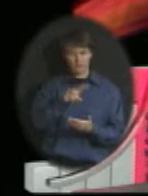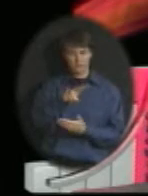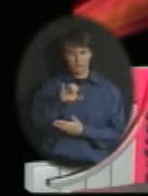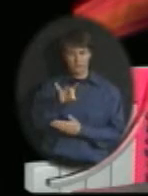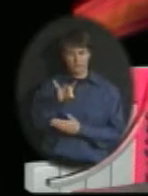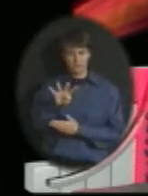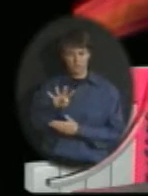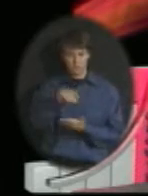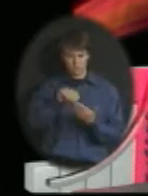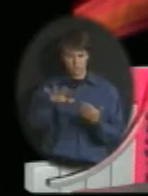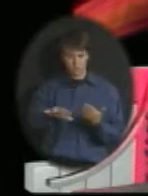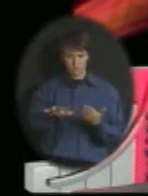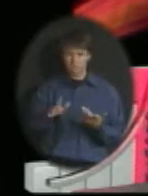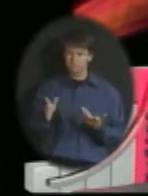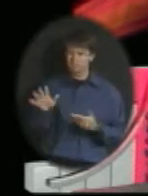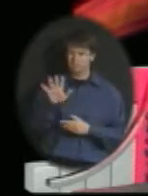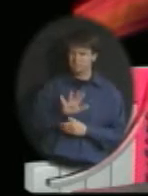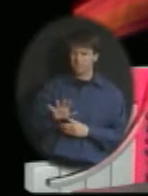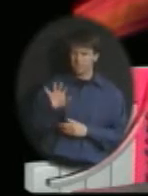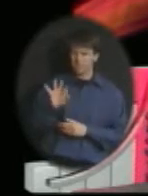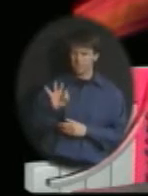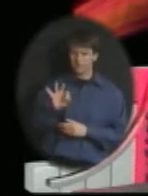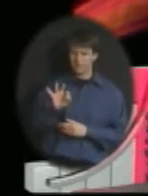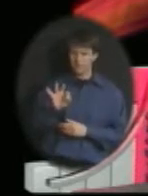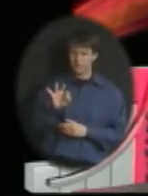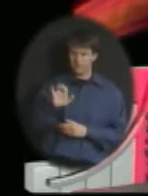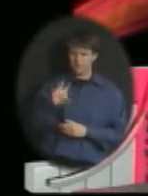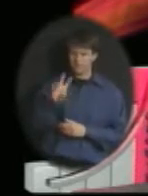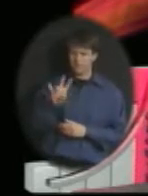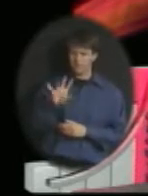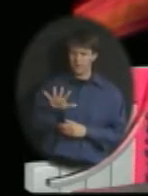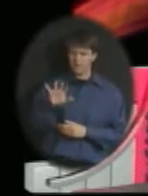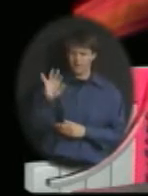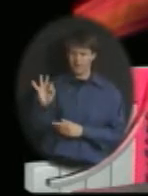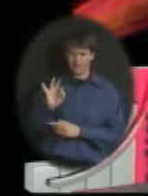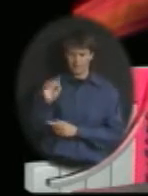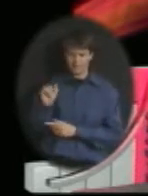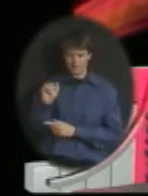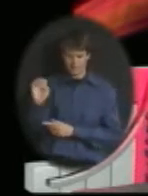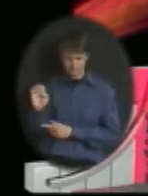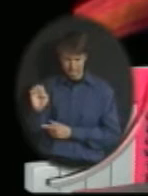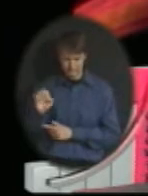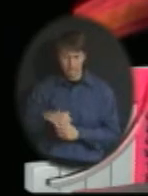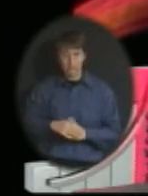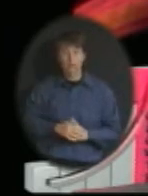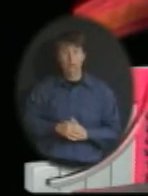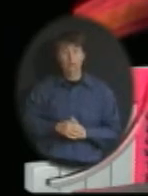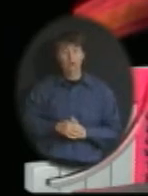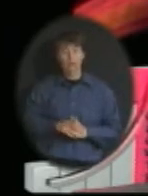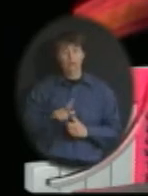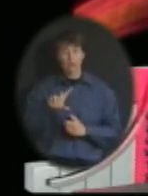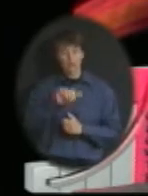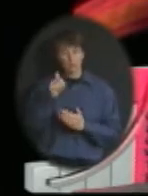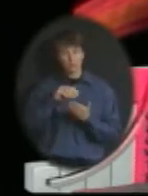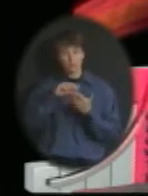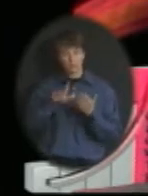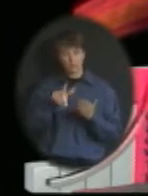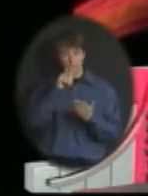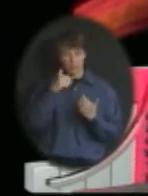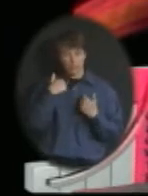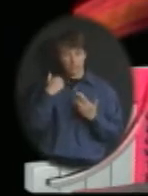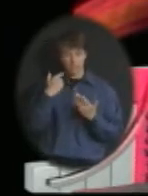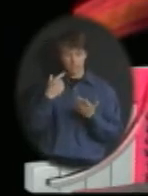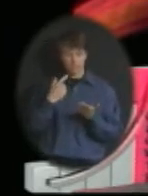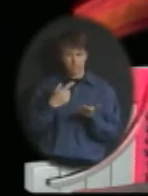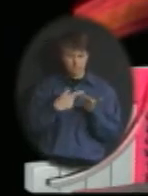and that equates to about 975 FTE. Now, we have other students that receive some consultations in these